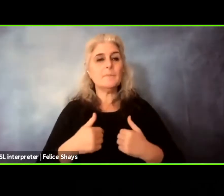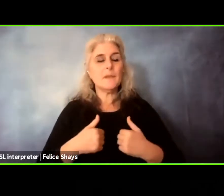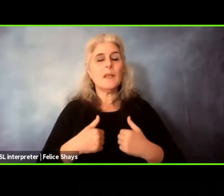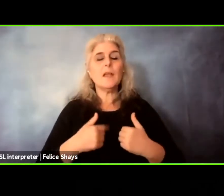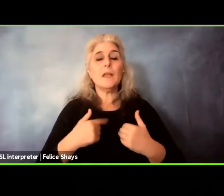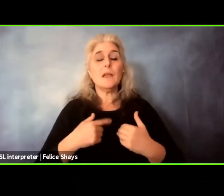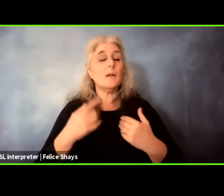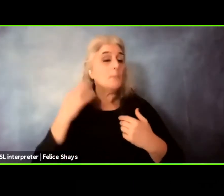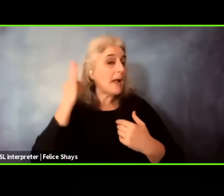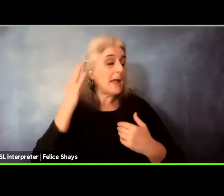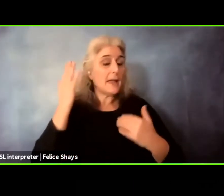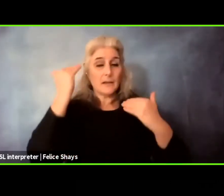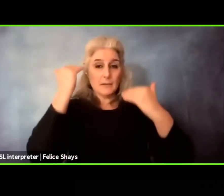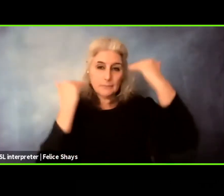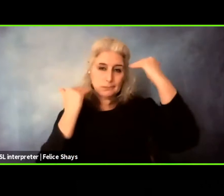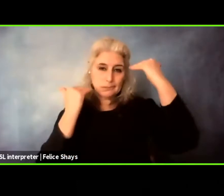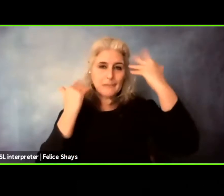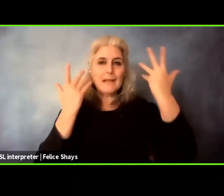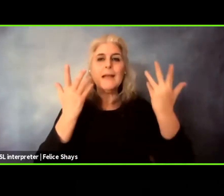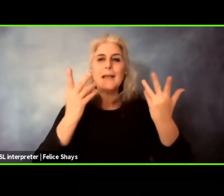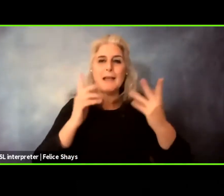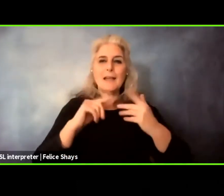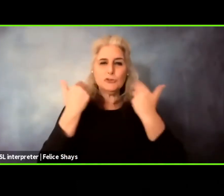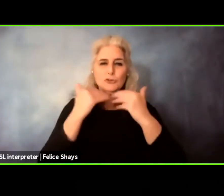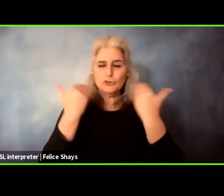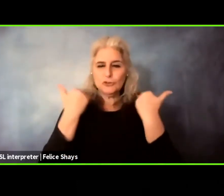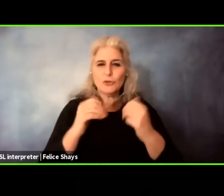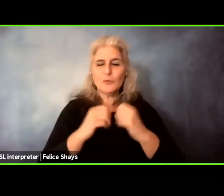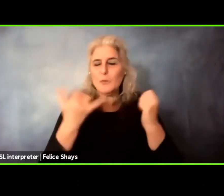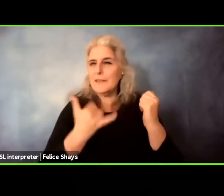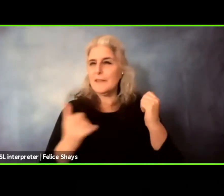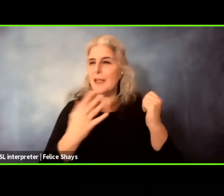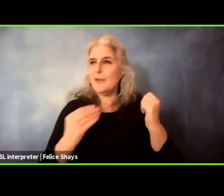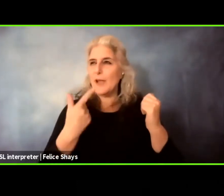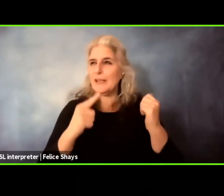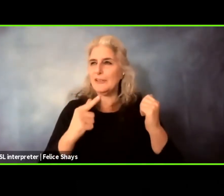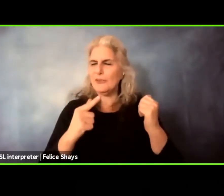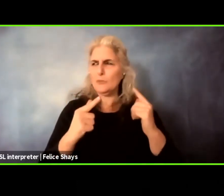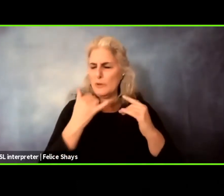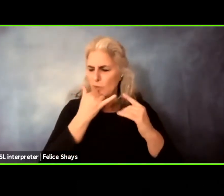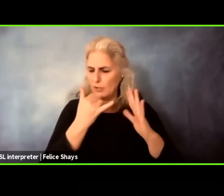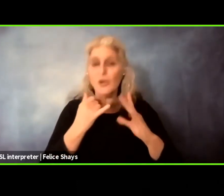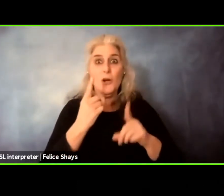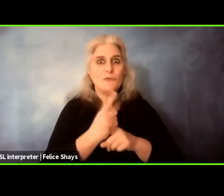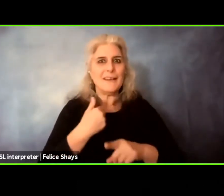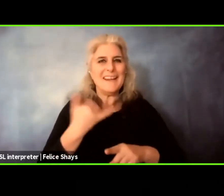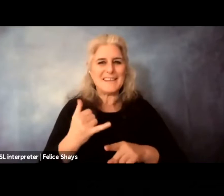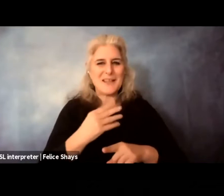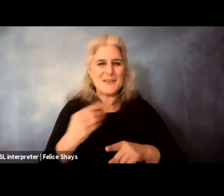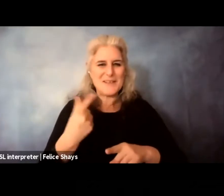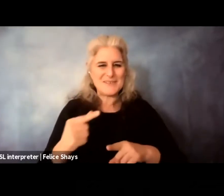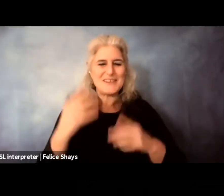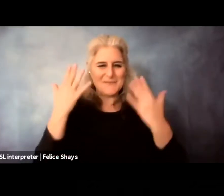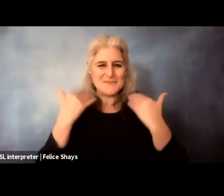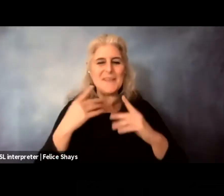asymmetrical short hair with yellow and green streaks, and I am in